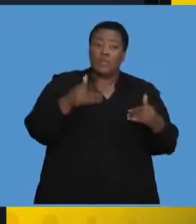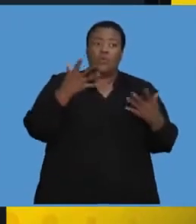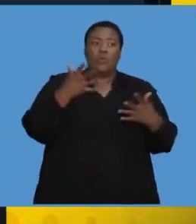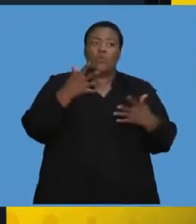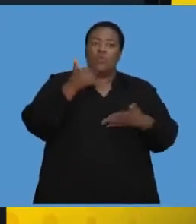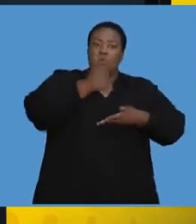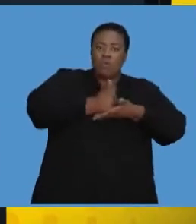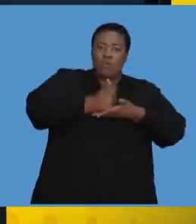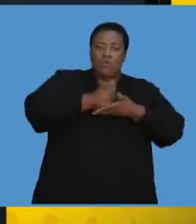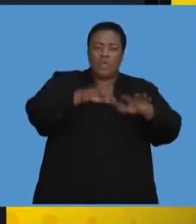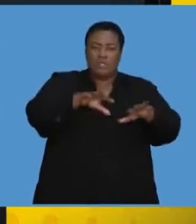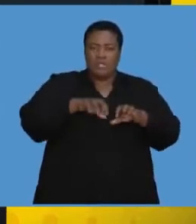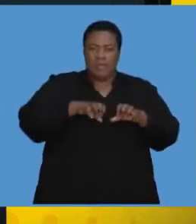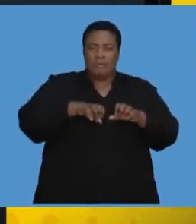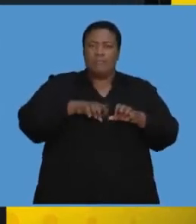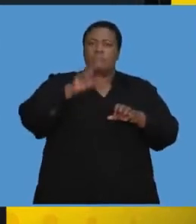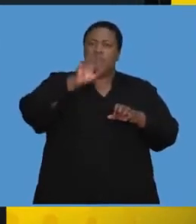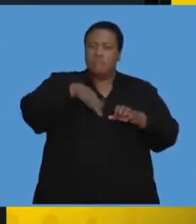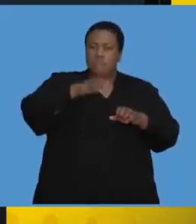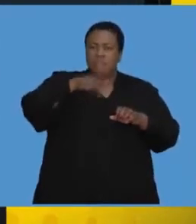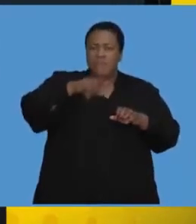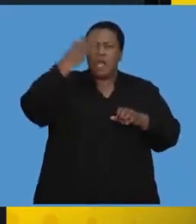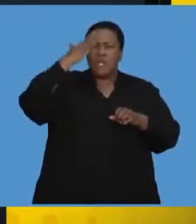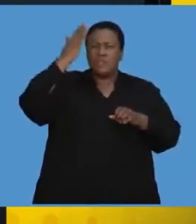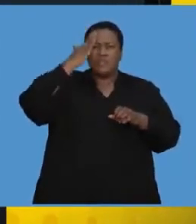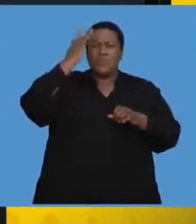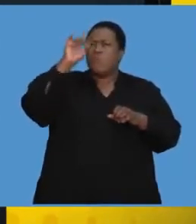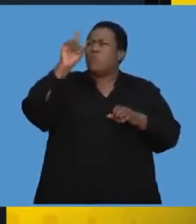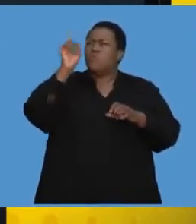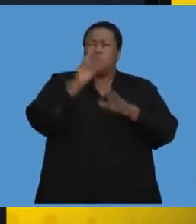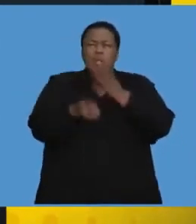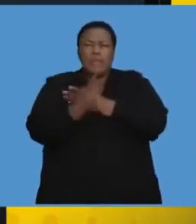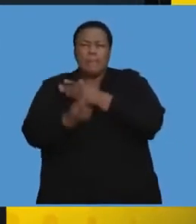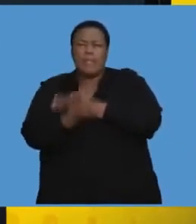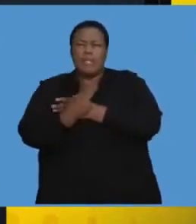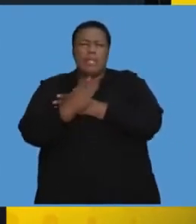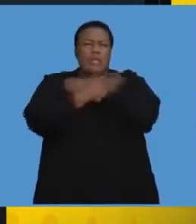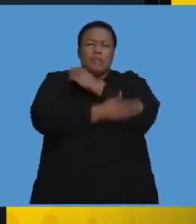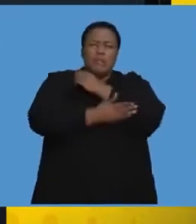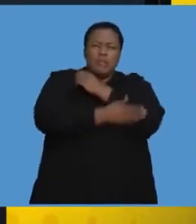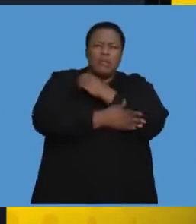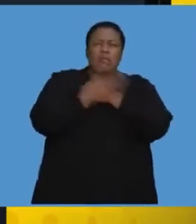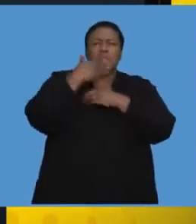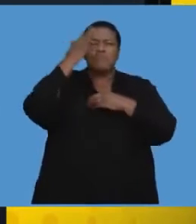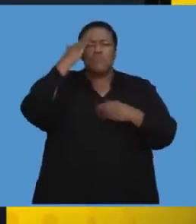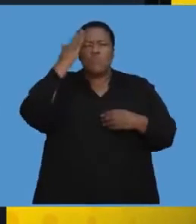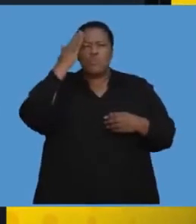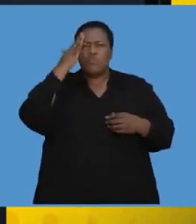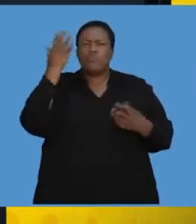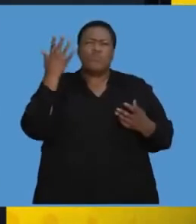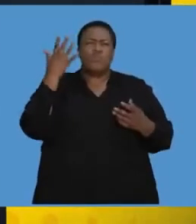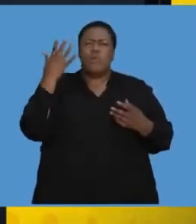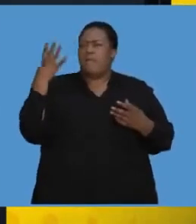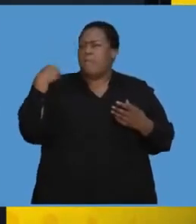exam, you need to be updated in terms of your current affairs. You need to know who is our governor, who is our minister of